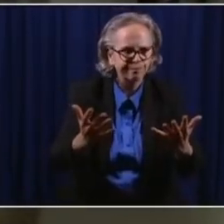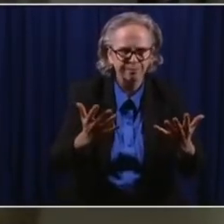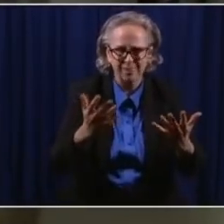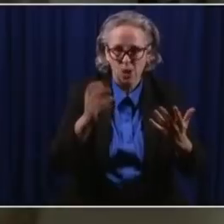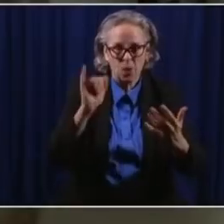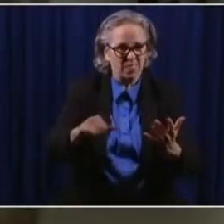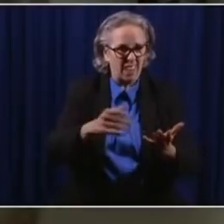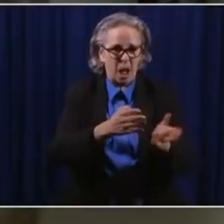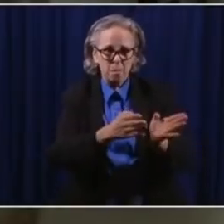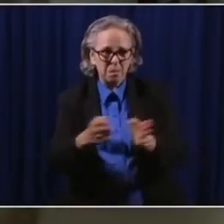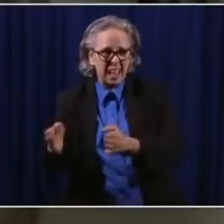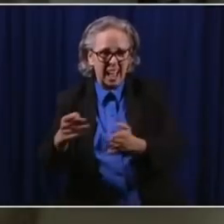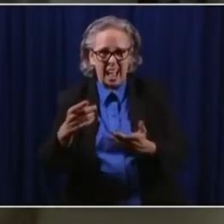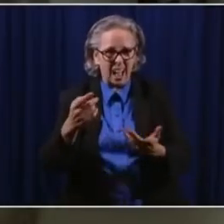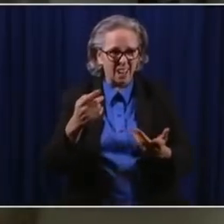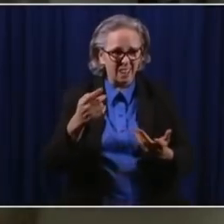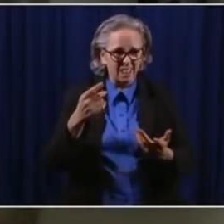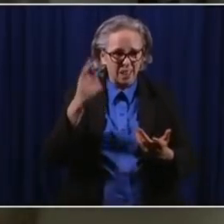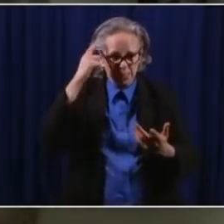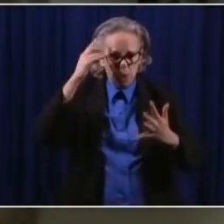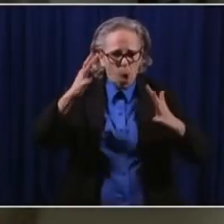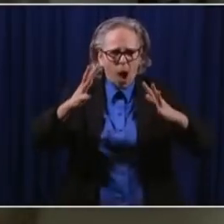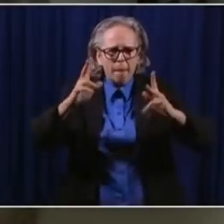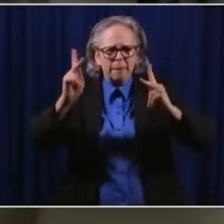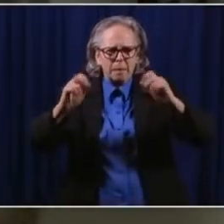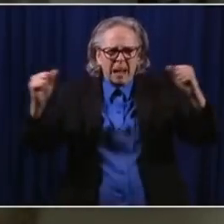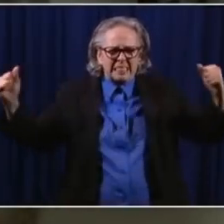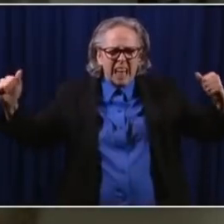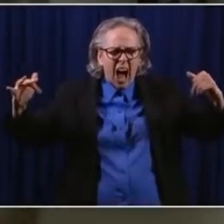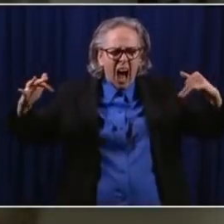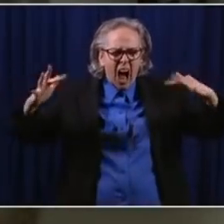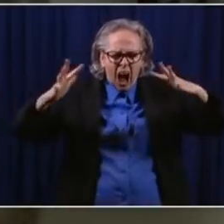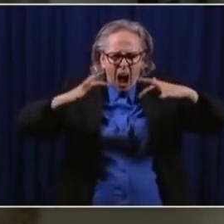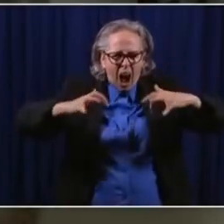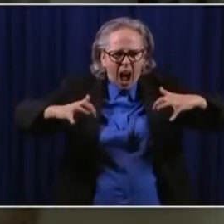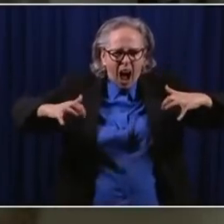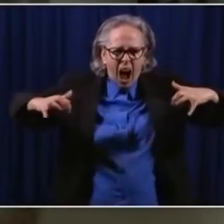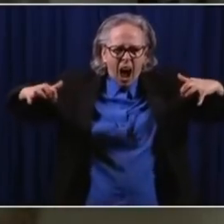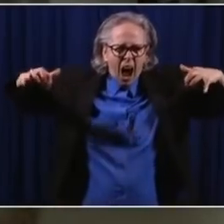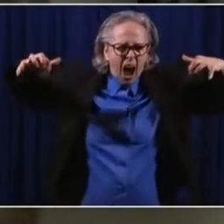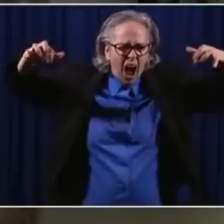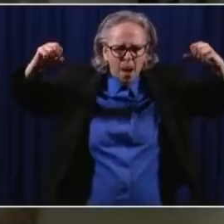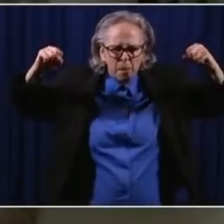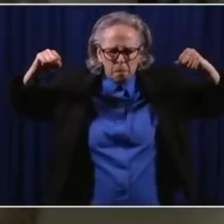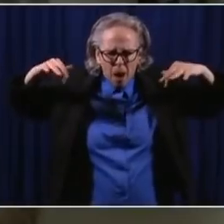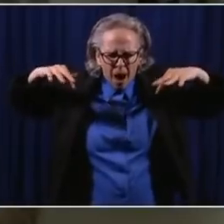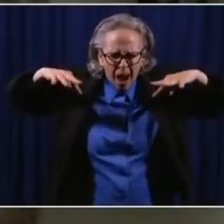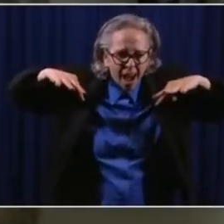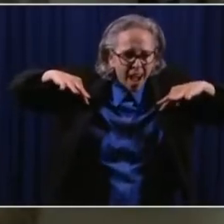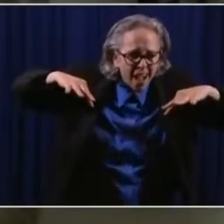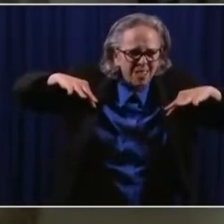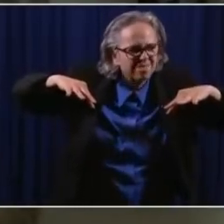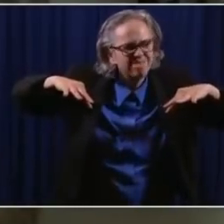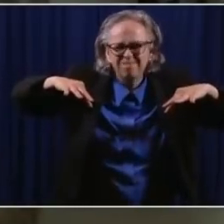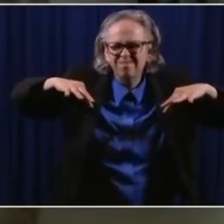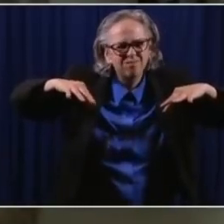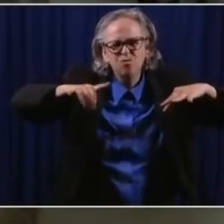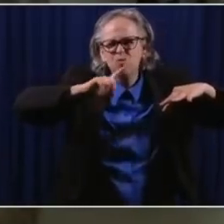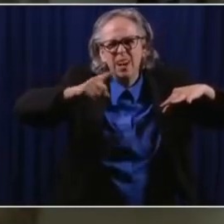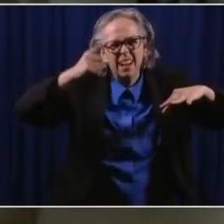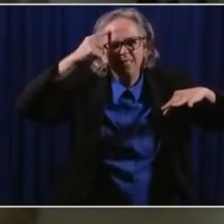able to fill fans in there, much as we would love to have all fans back. We got to keep our eye on the ball. We got to start off